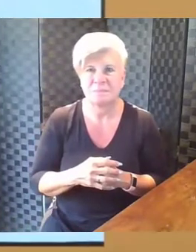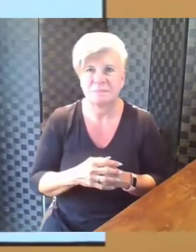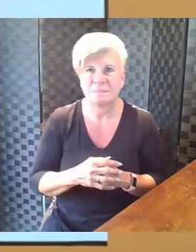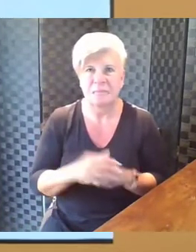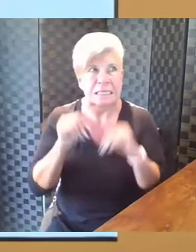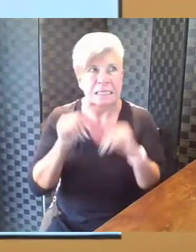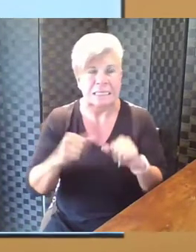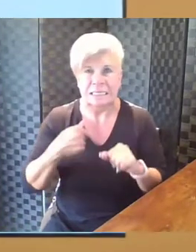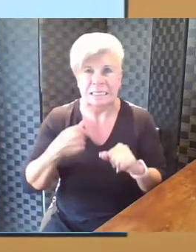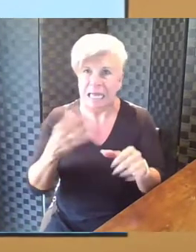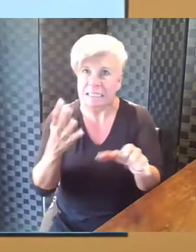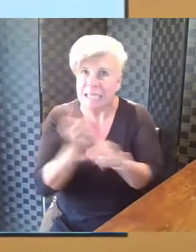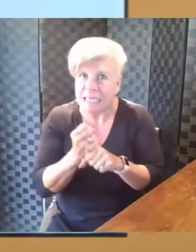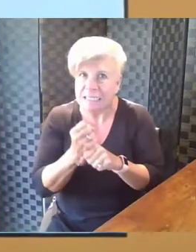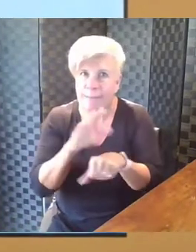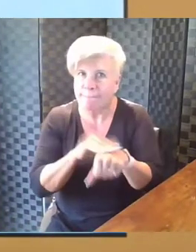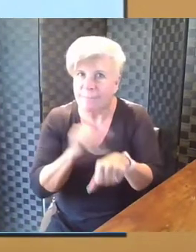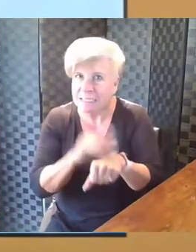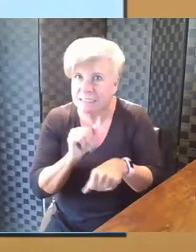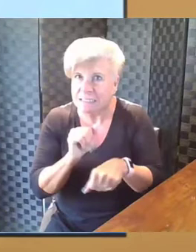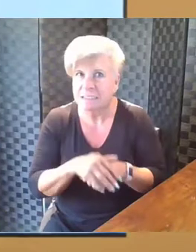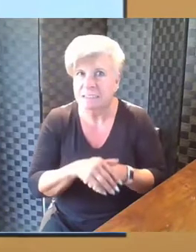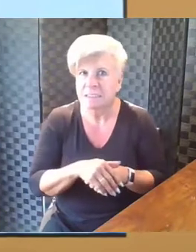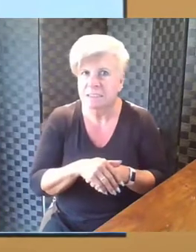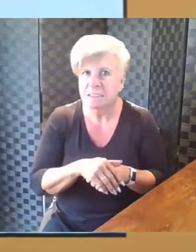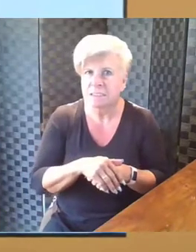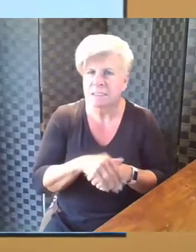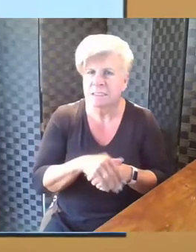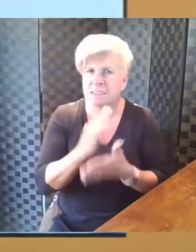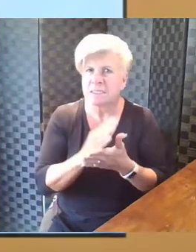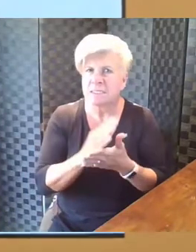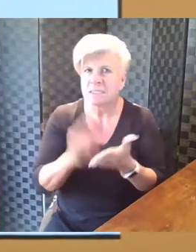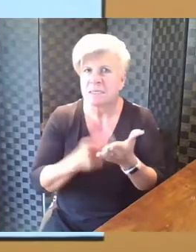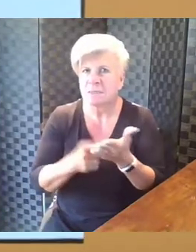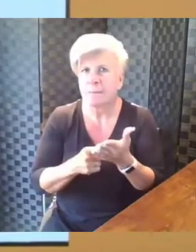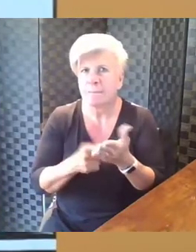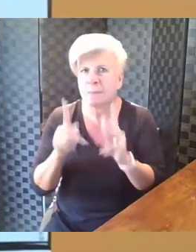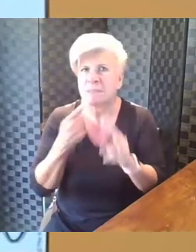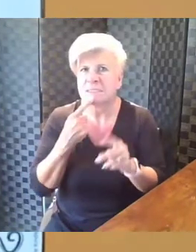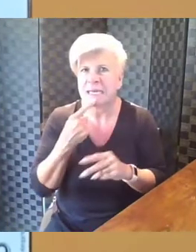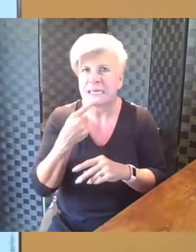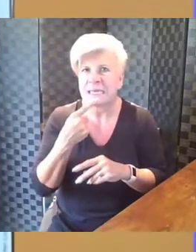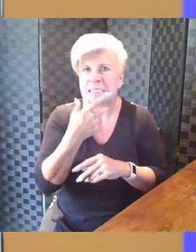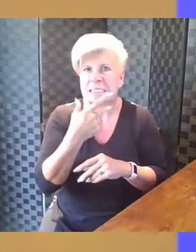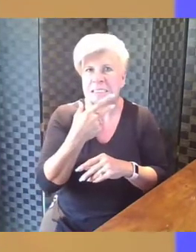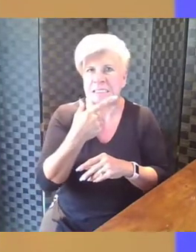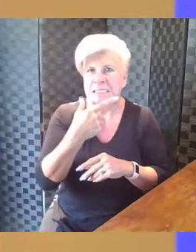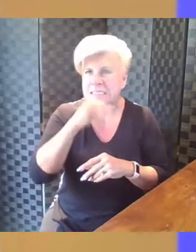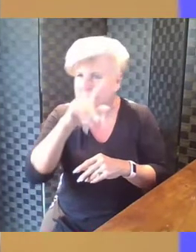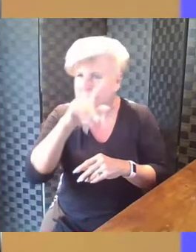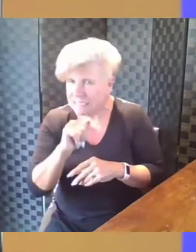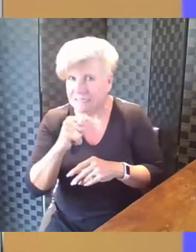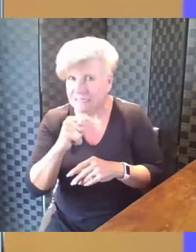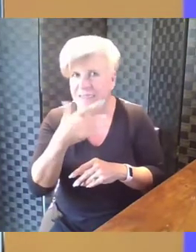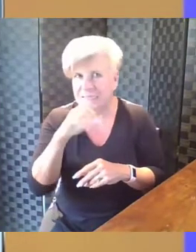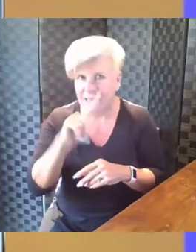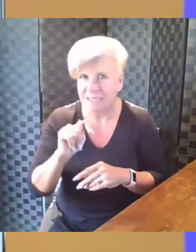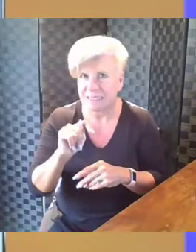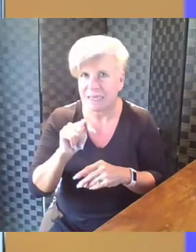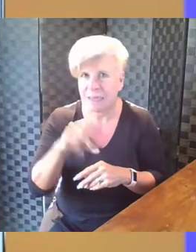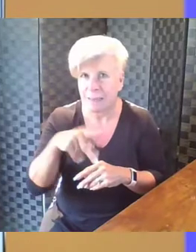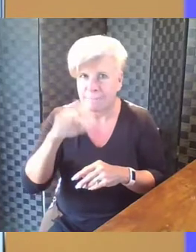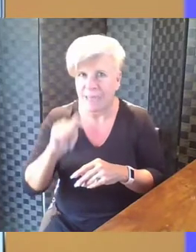Can I get a pet? Now sometimes people around here say get, but I see that E. So can I get